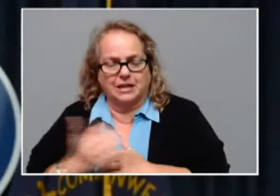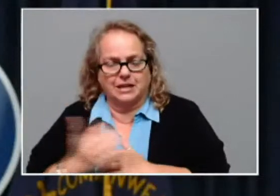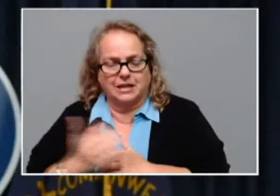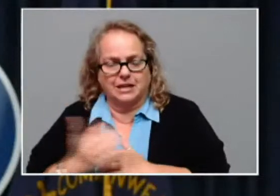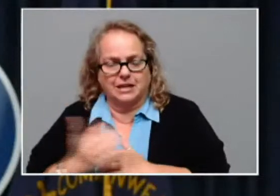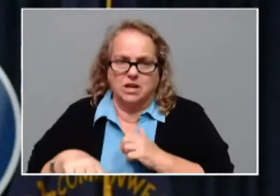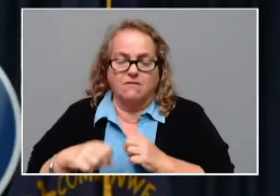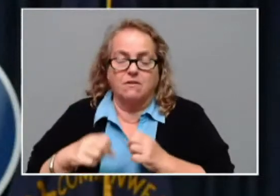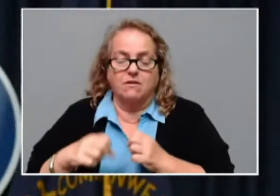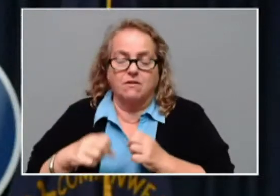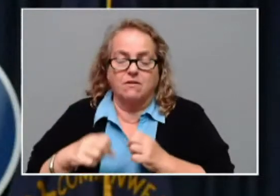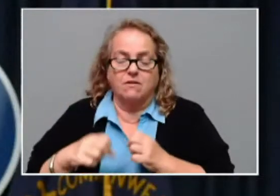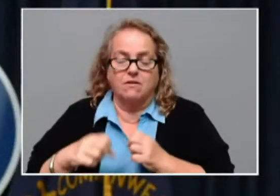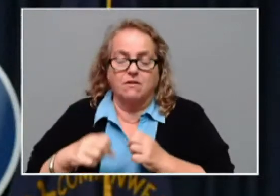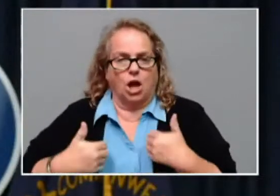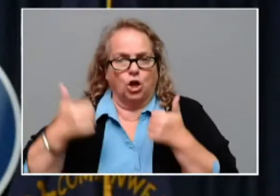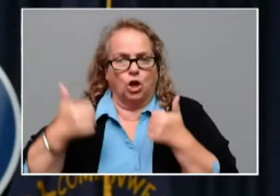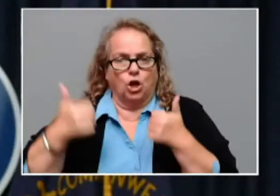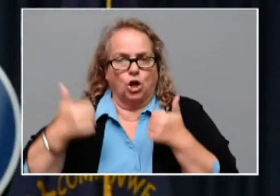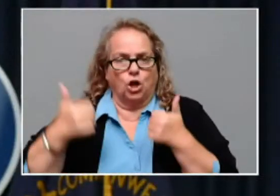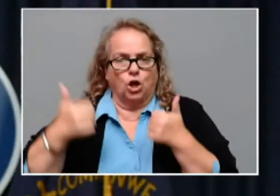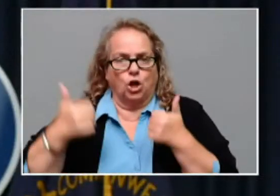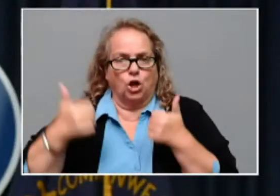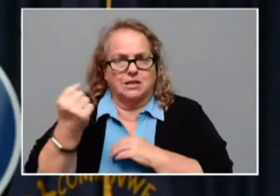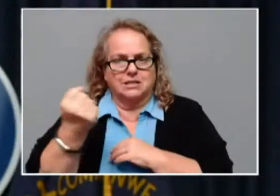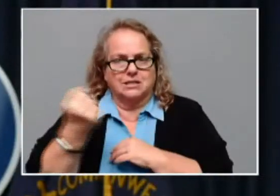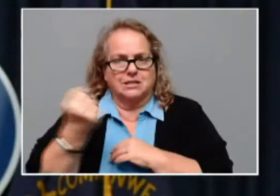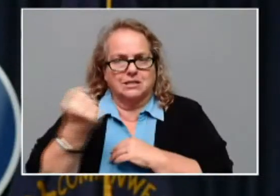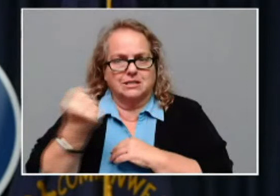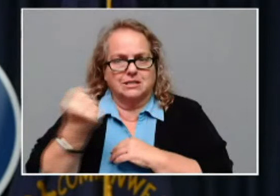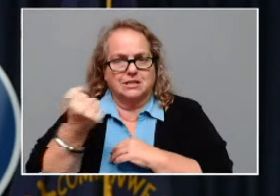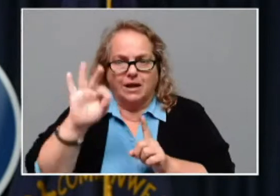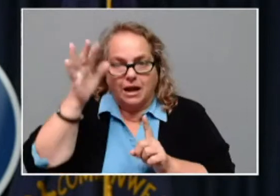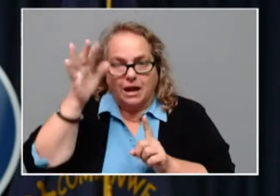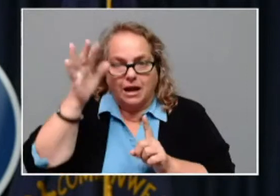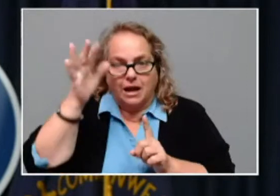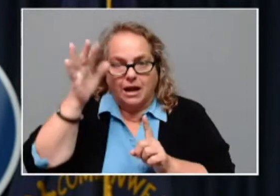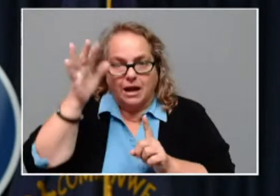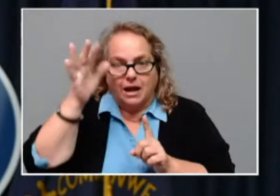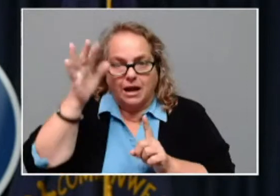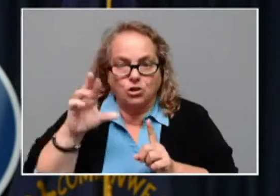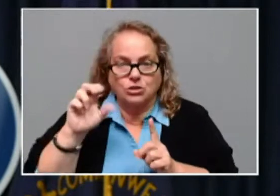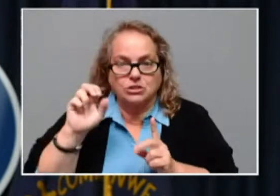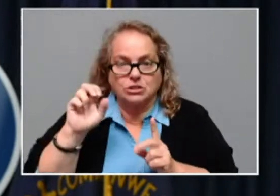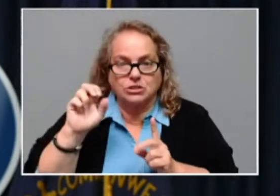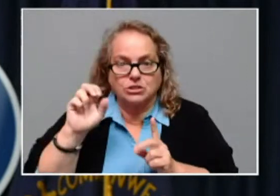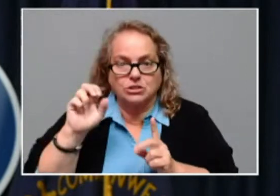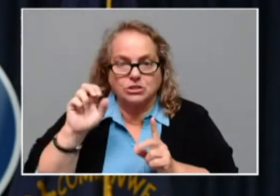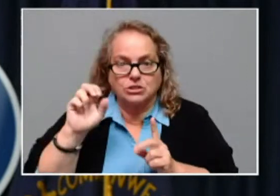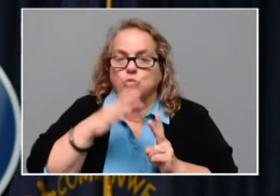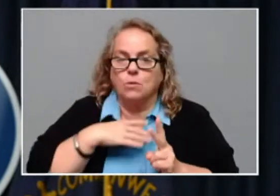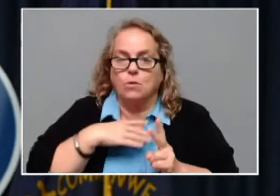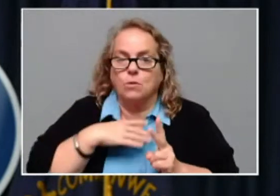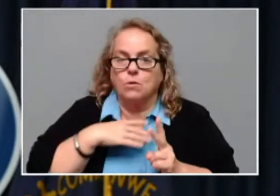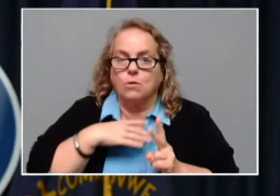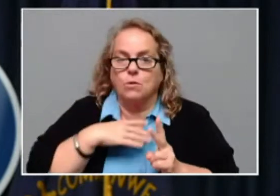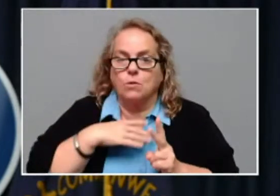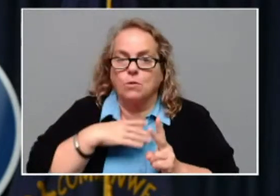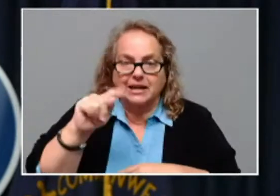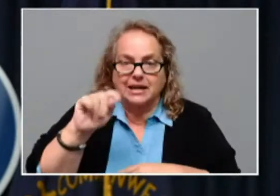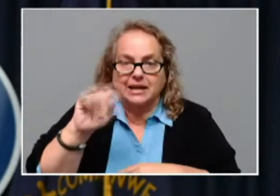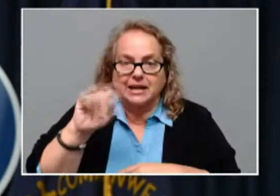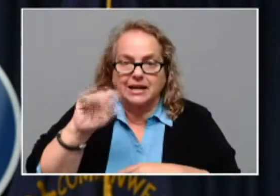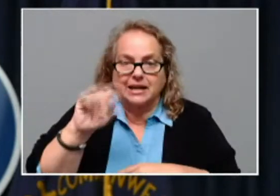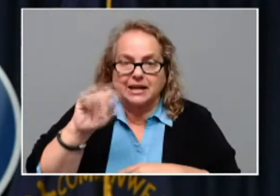on Saturday's report. 49-year-old man from Anderson County, 52-year-old woman from Breathitt County, 46-year-old man from